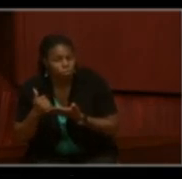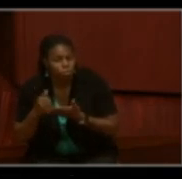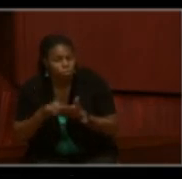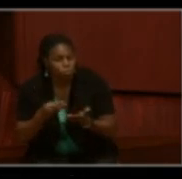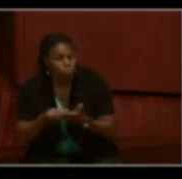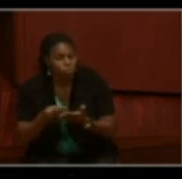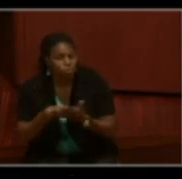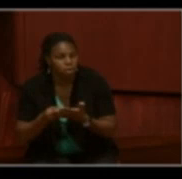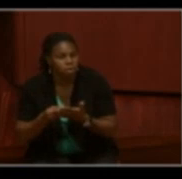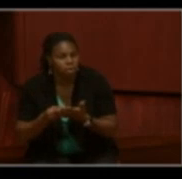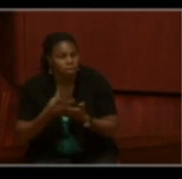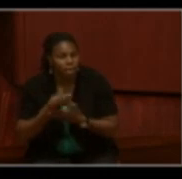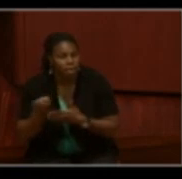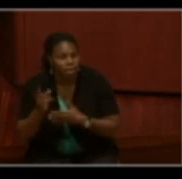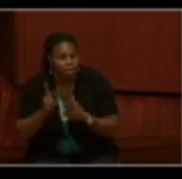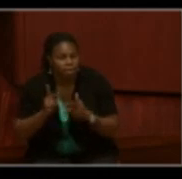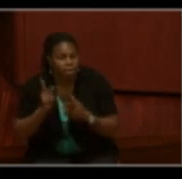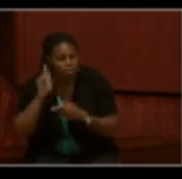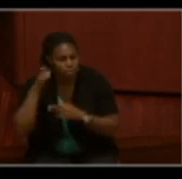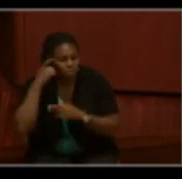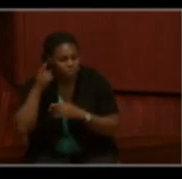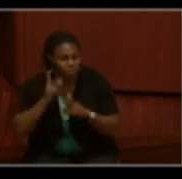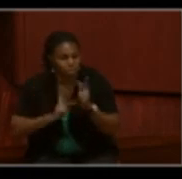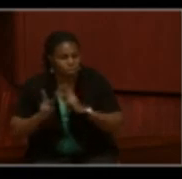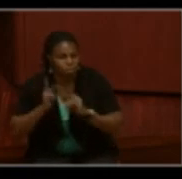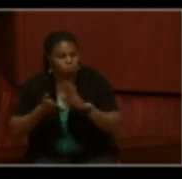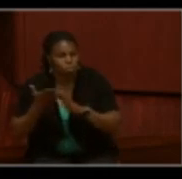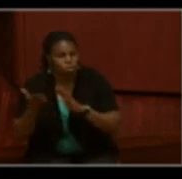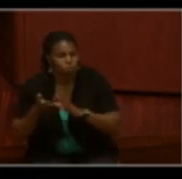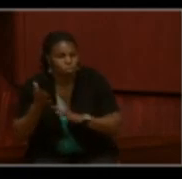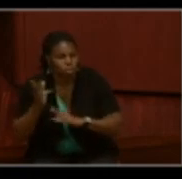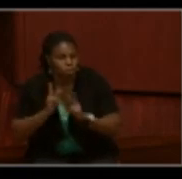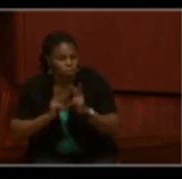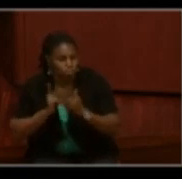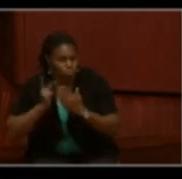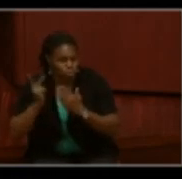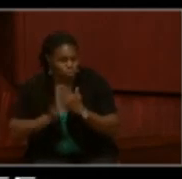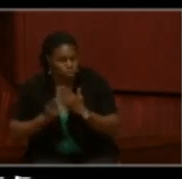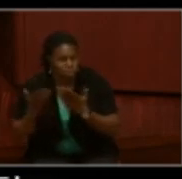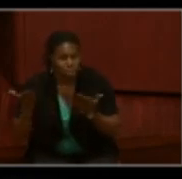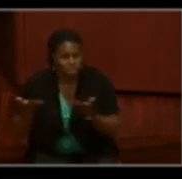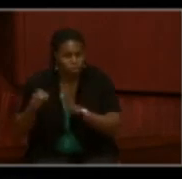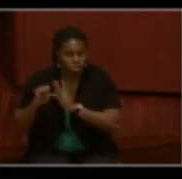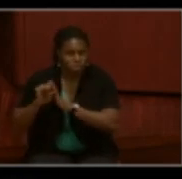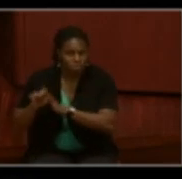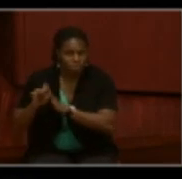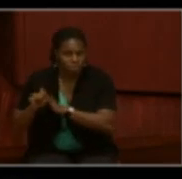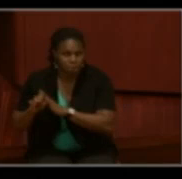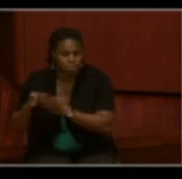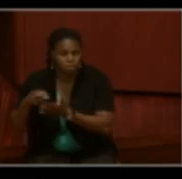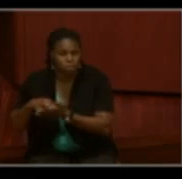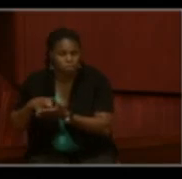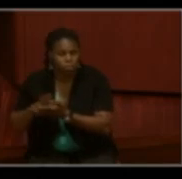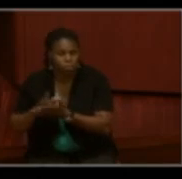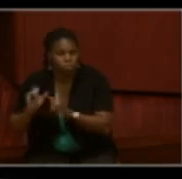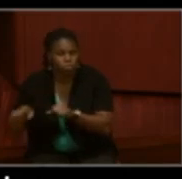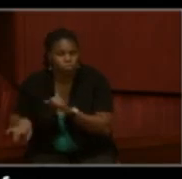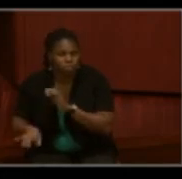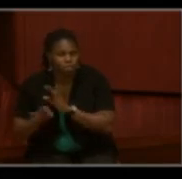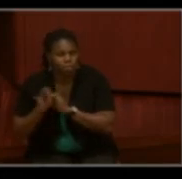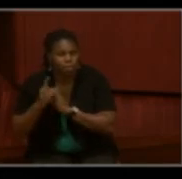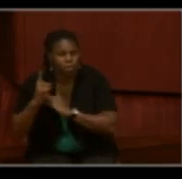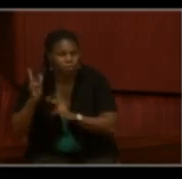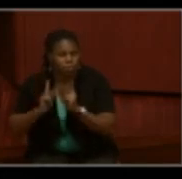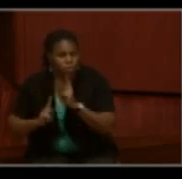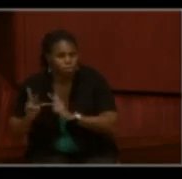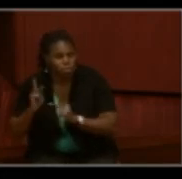also those who ran the program. Here are some examples of records you can find for people that serve at